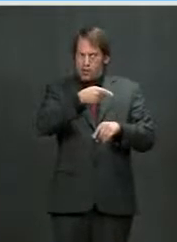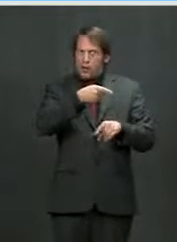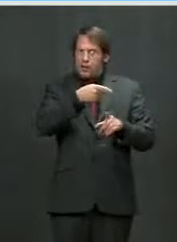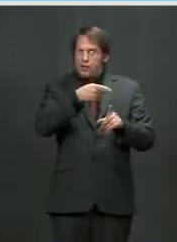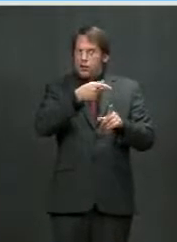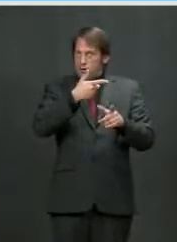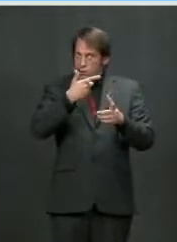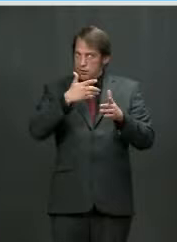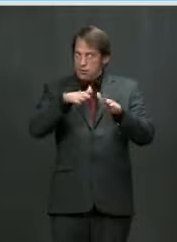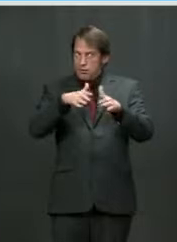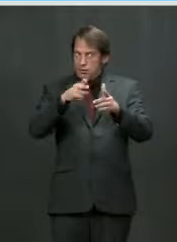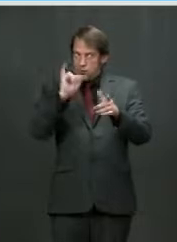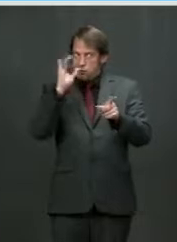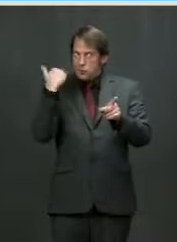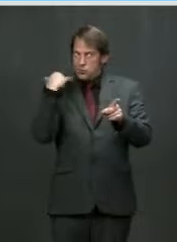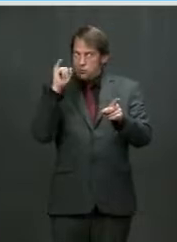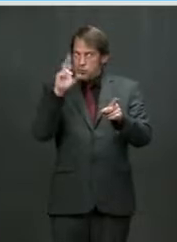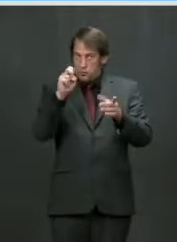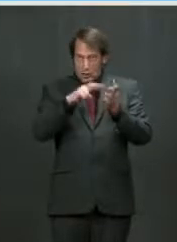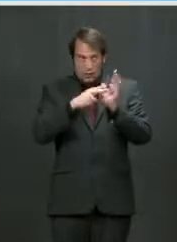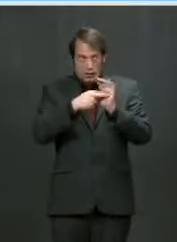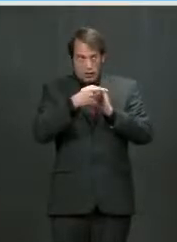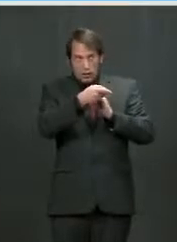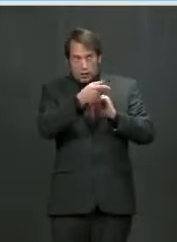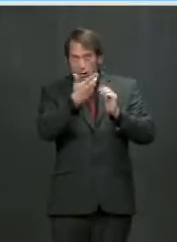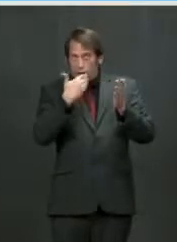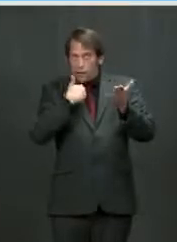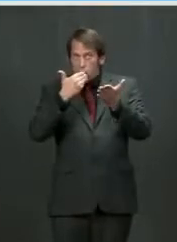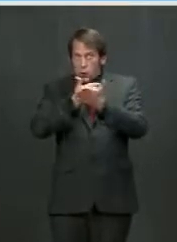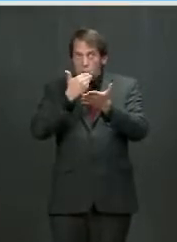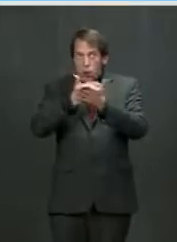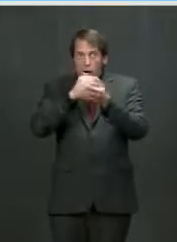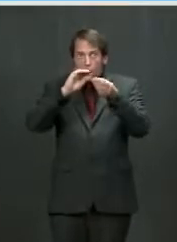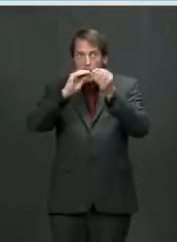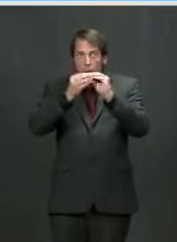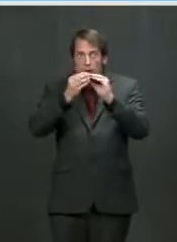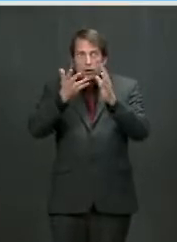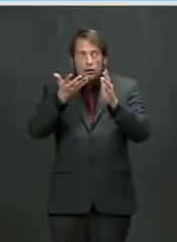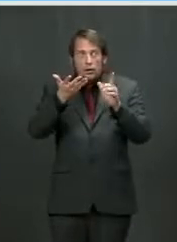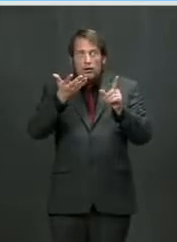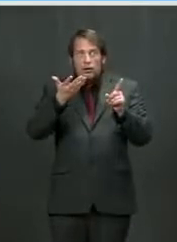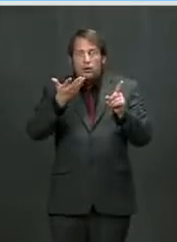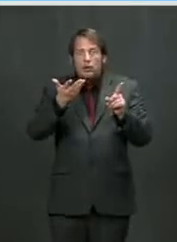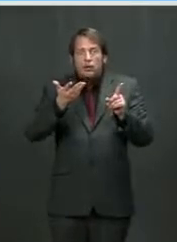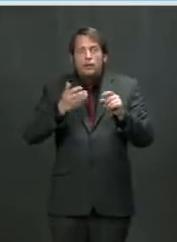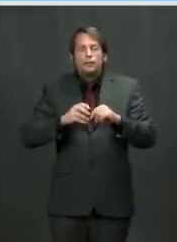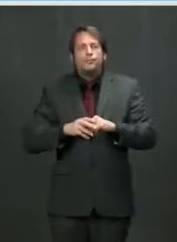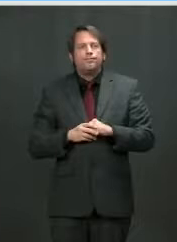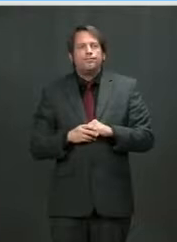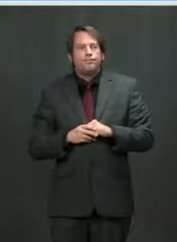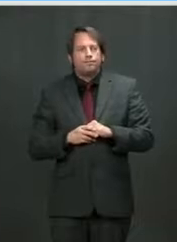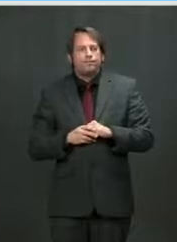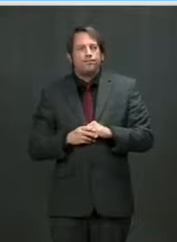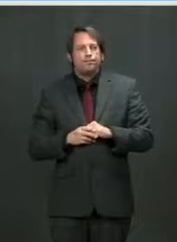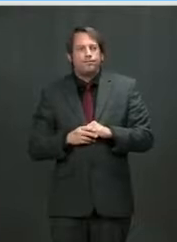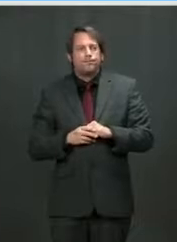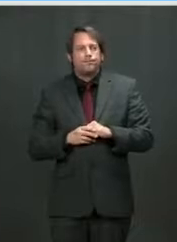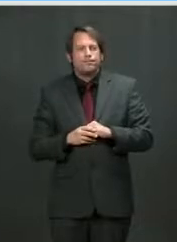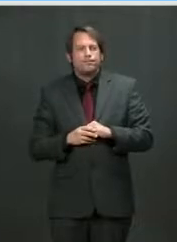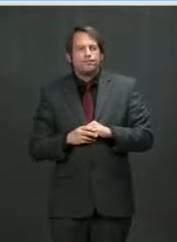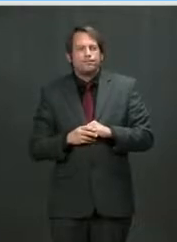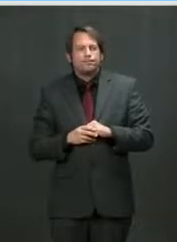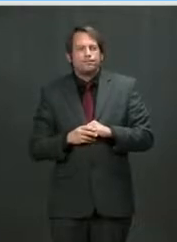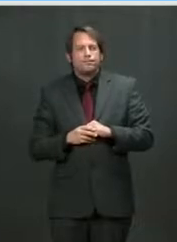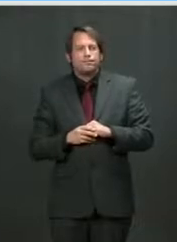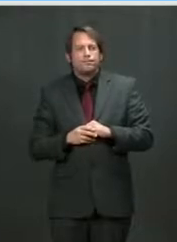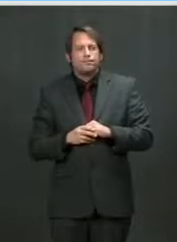to include vaccinations on what the new threshold might be for reopening broadly. Well, why